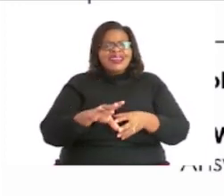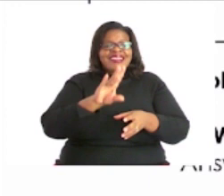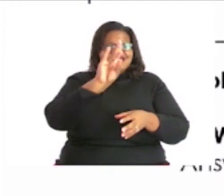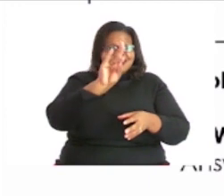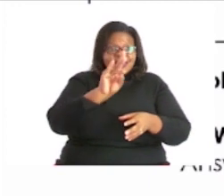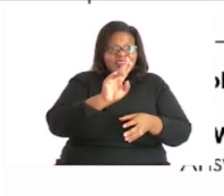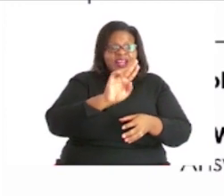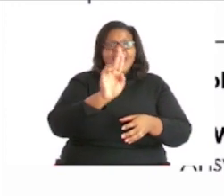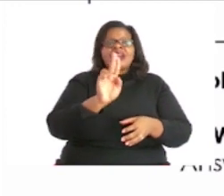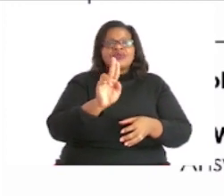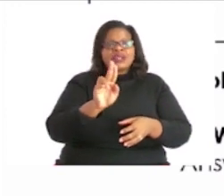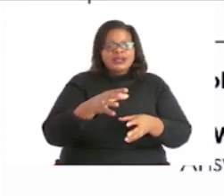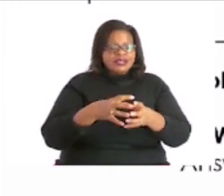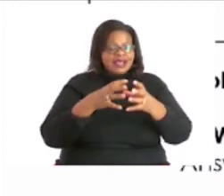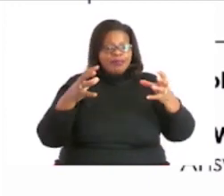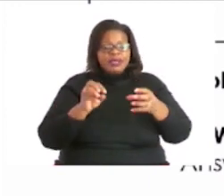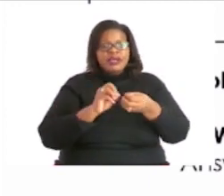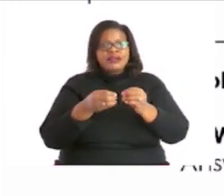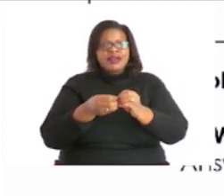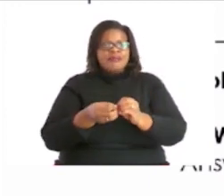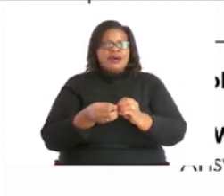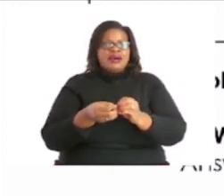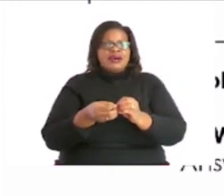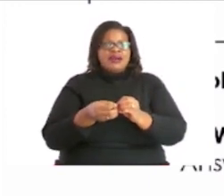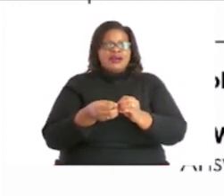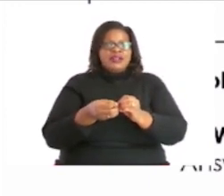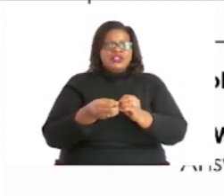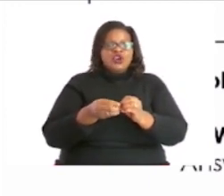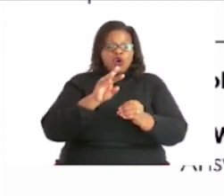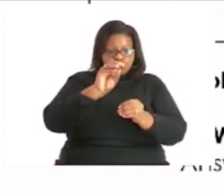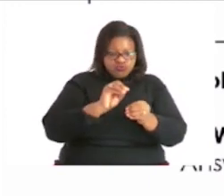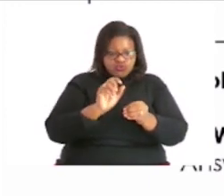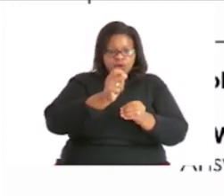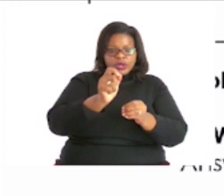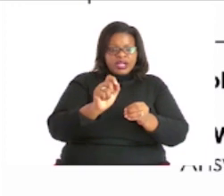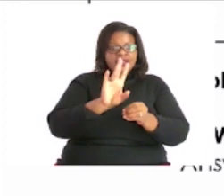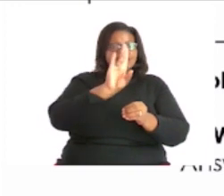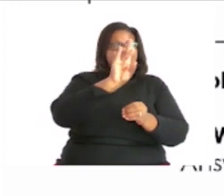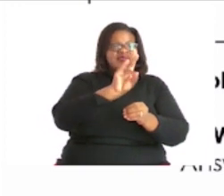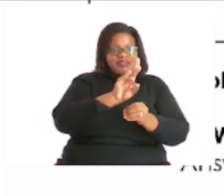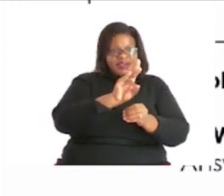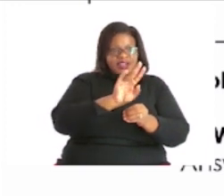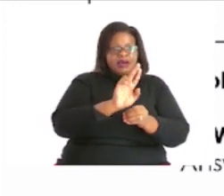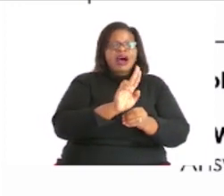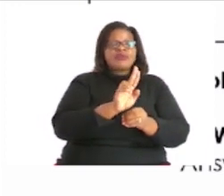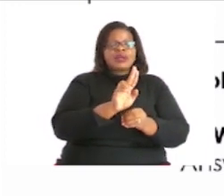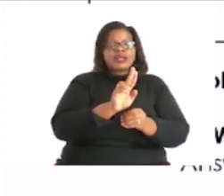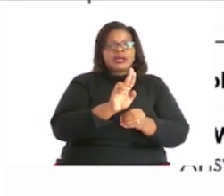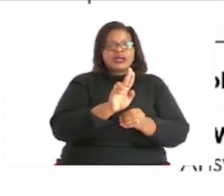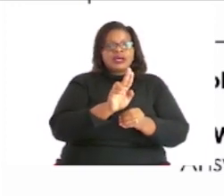700, that is the biggest number. So we're going to write 700 and then we also